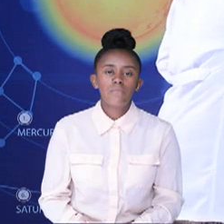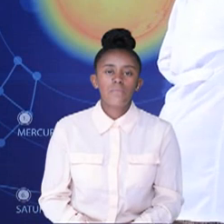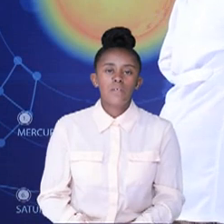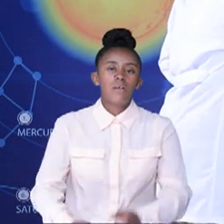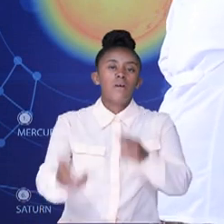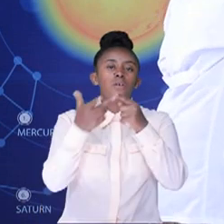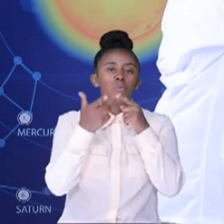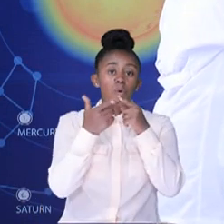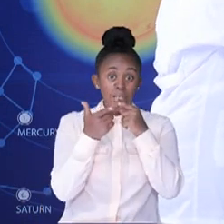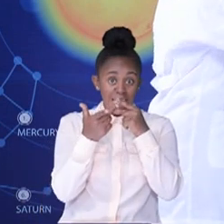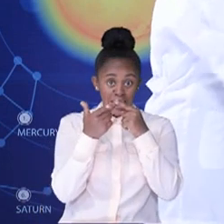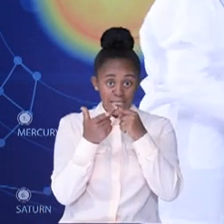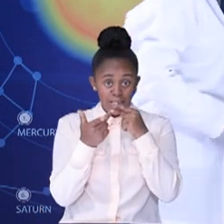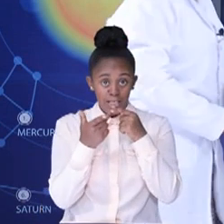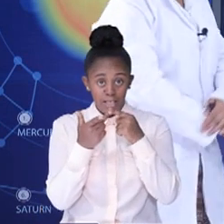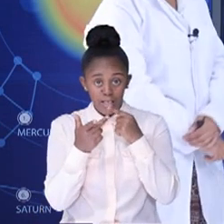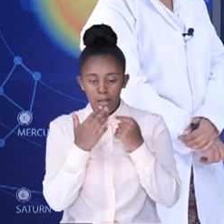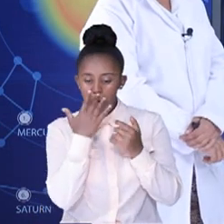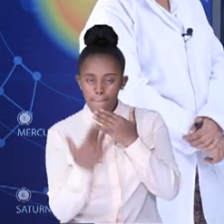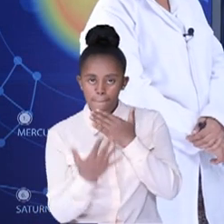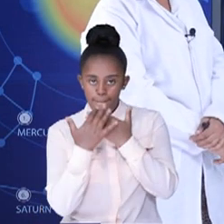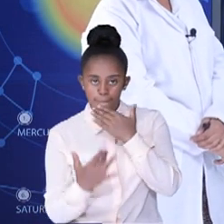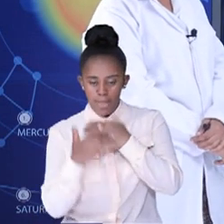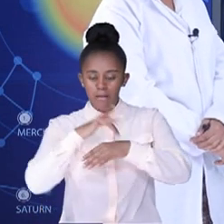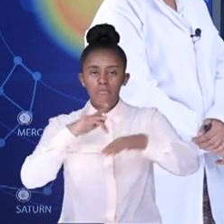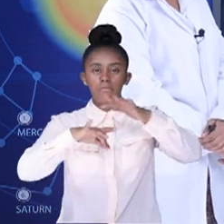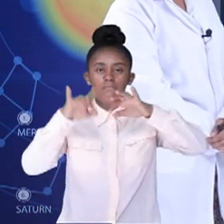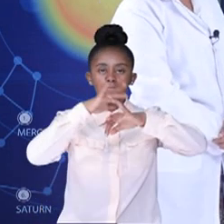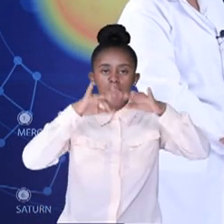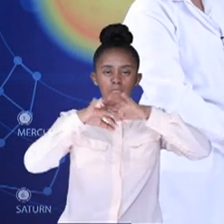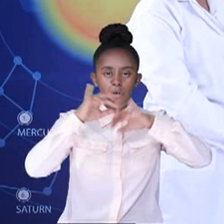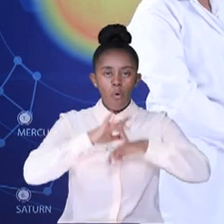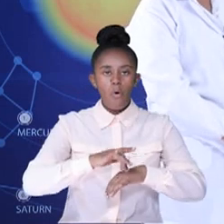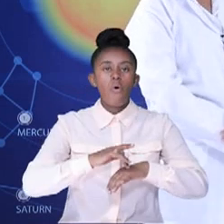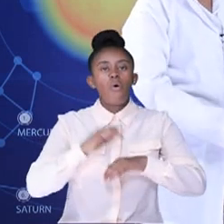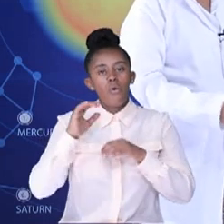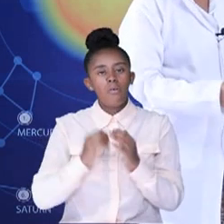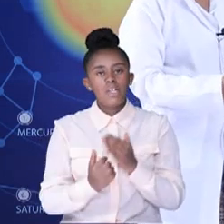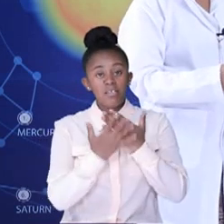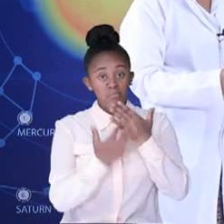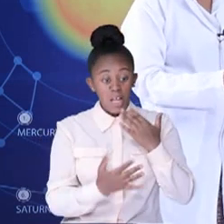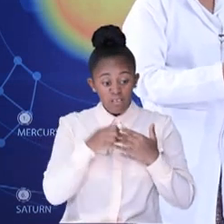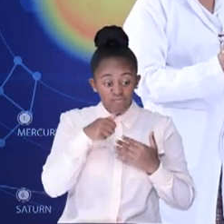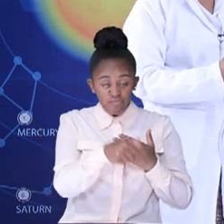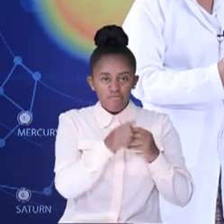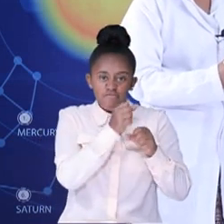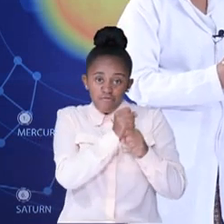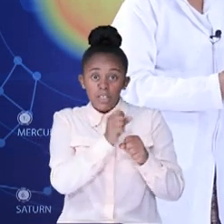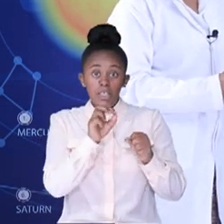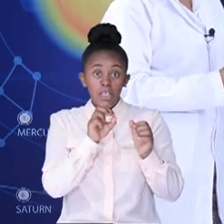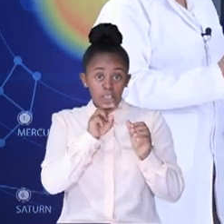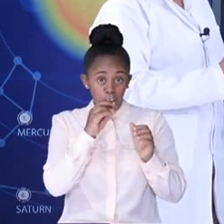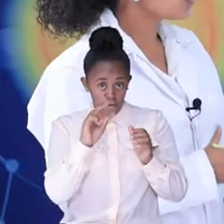with infected blood. Contact with infected blood. When we say infected blood, blood that carries